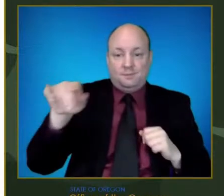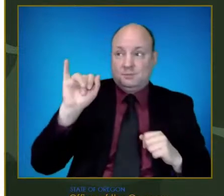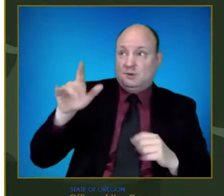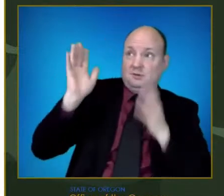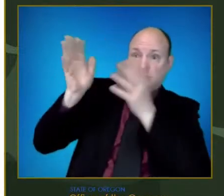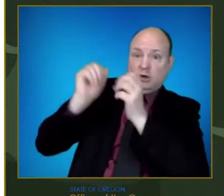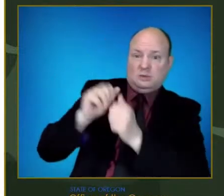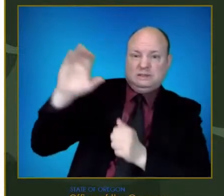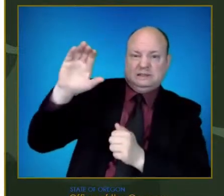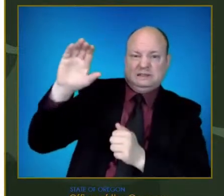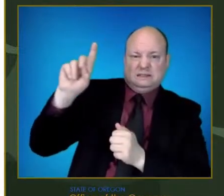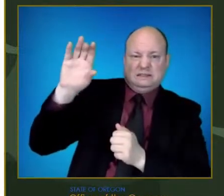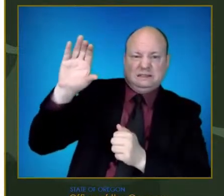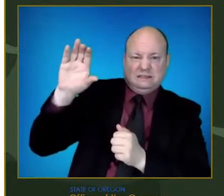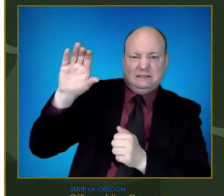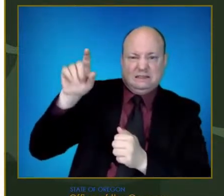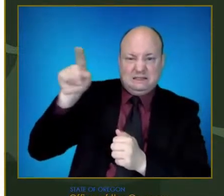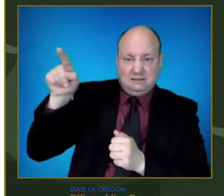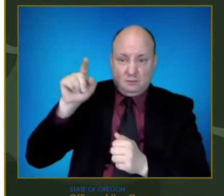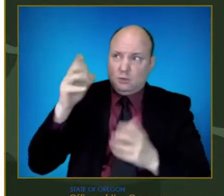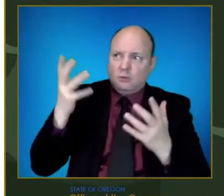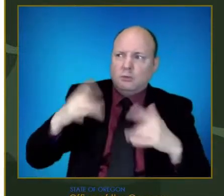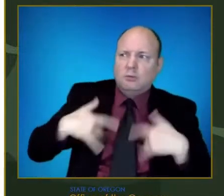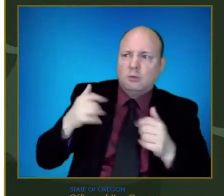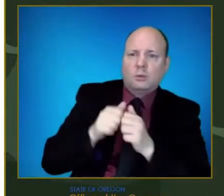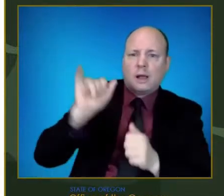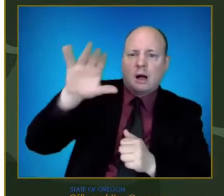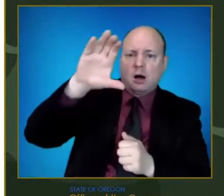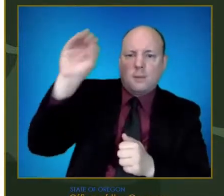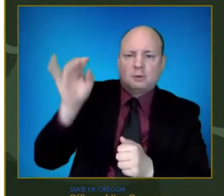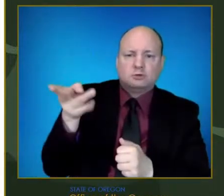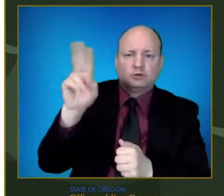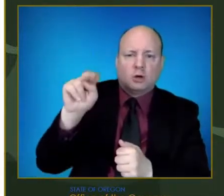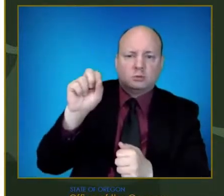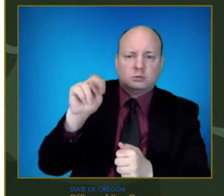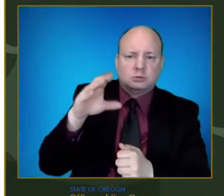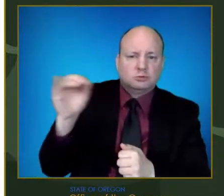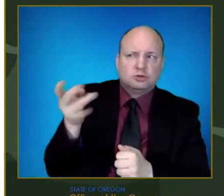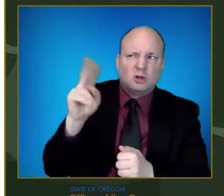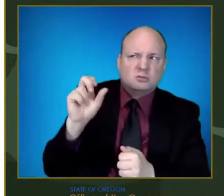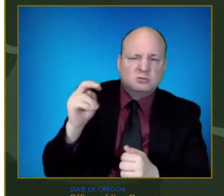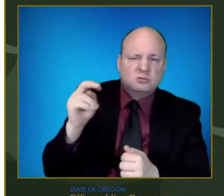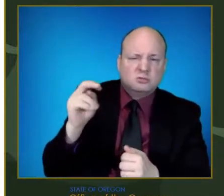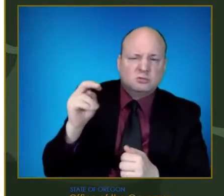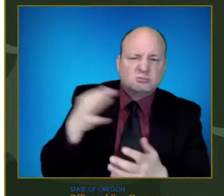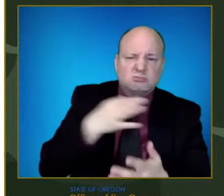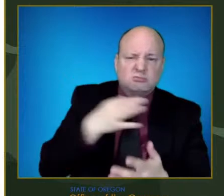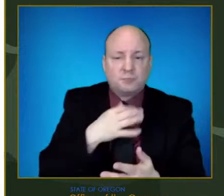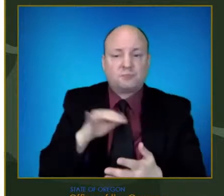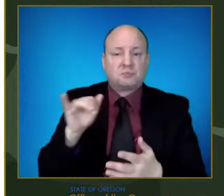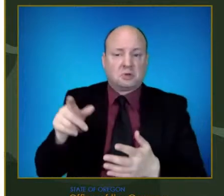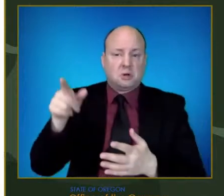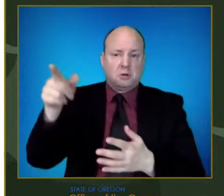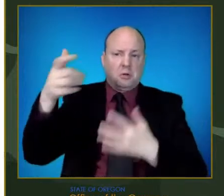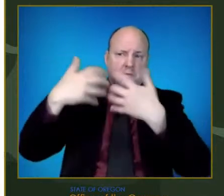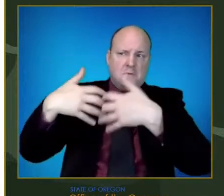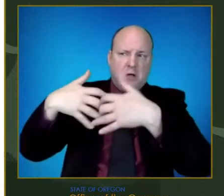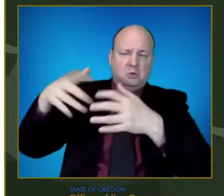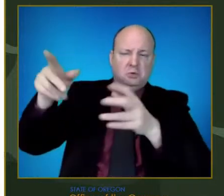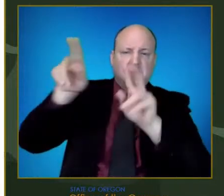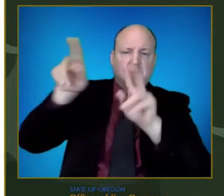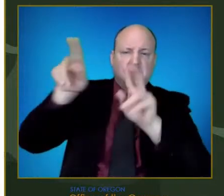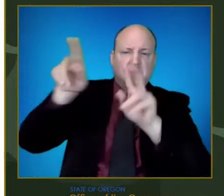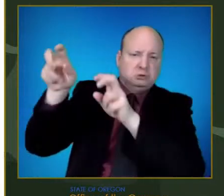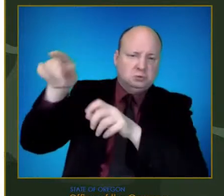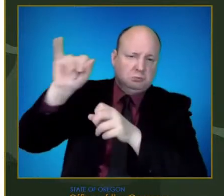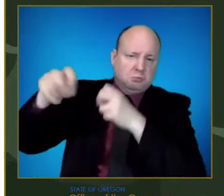supply. This change in supply does not change the fact that the Johnson & Johnson vaccine is safe. The quality control checks that are in place